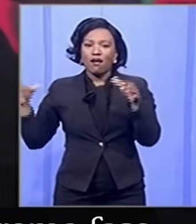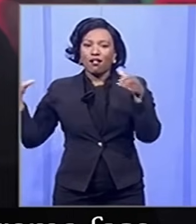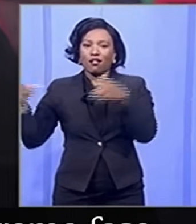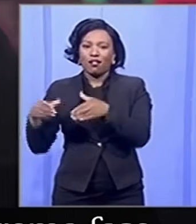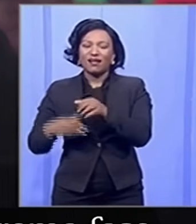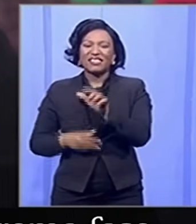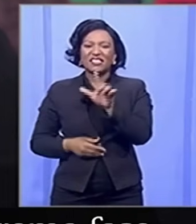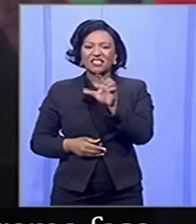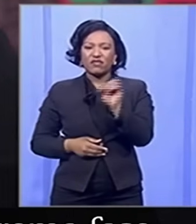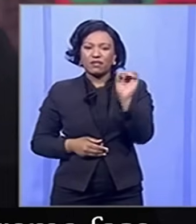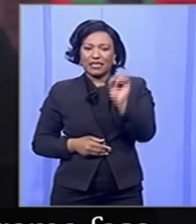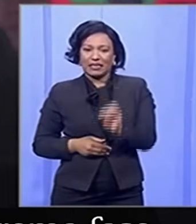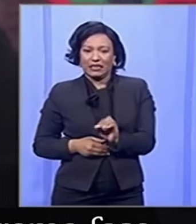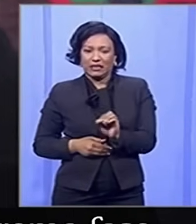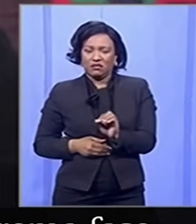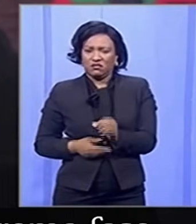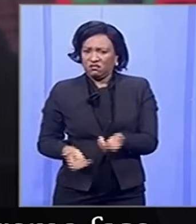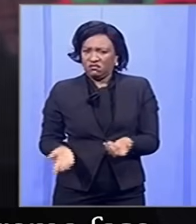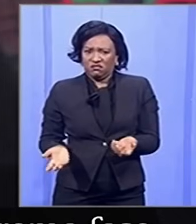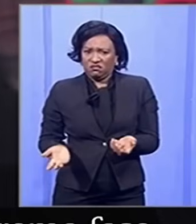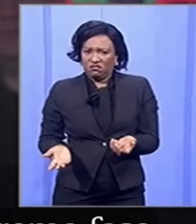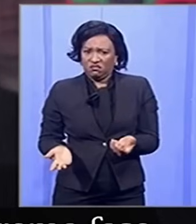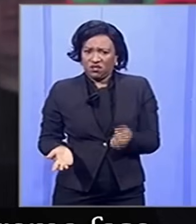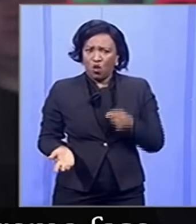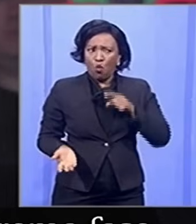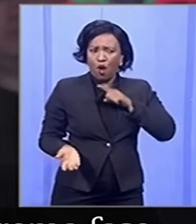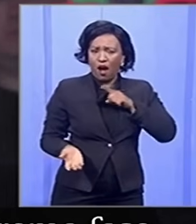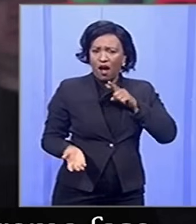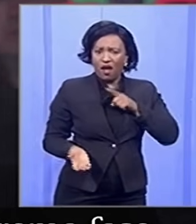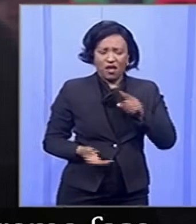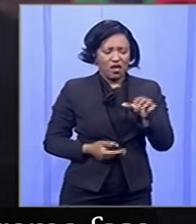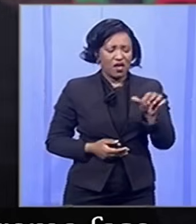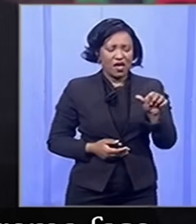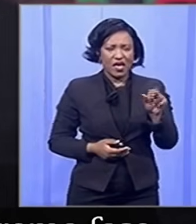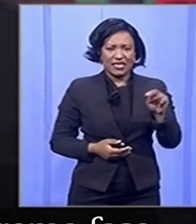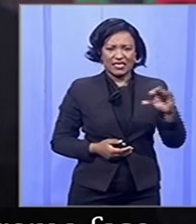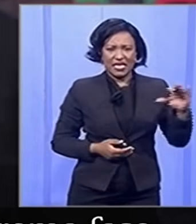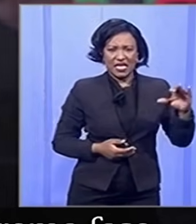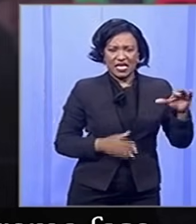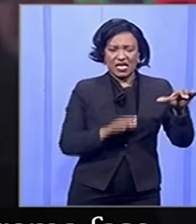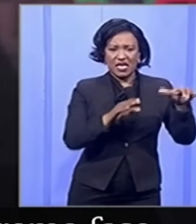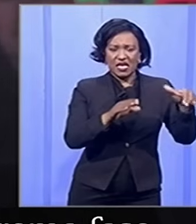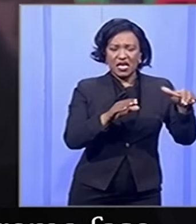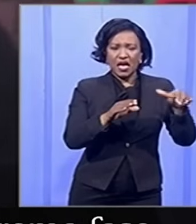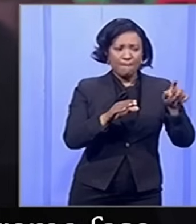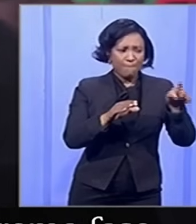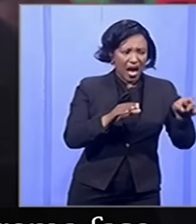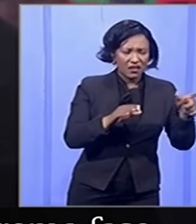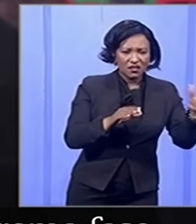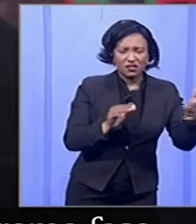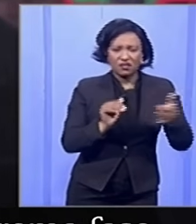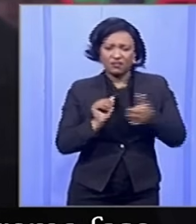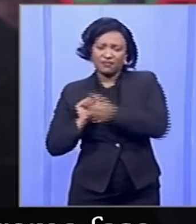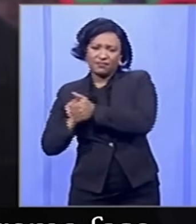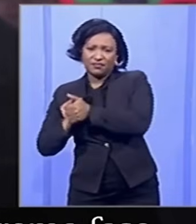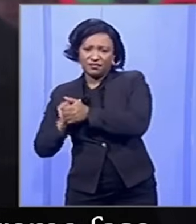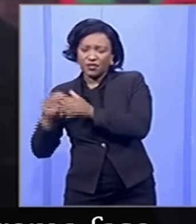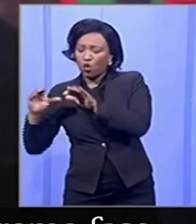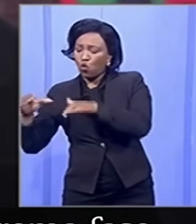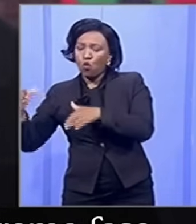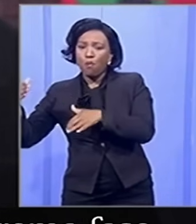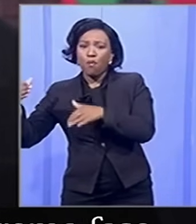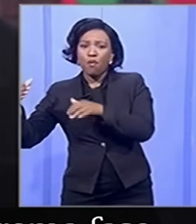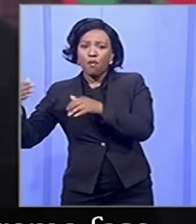in parliament. Why is the ANC not opting for progressive organization with